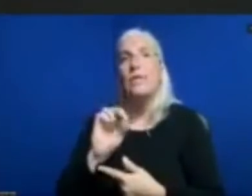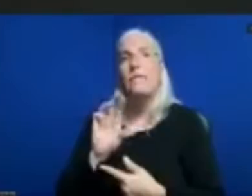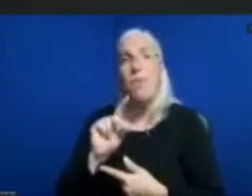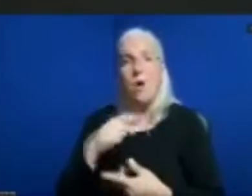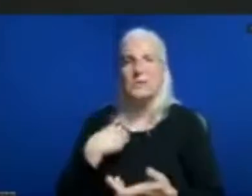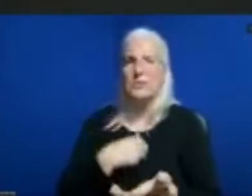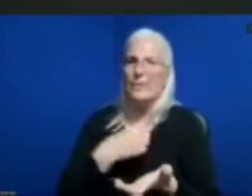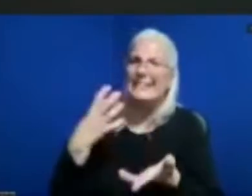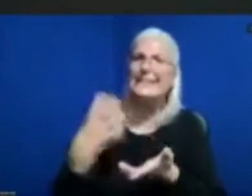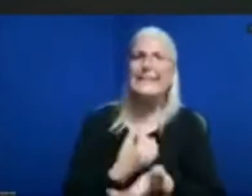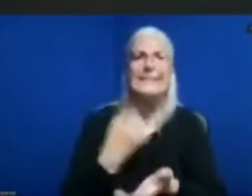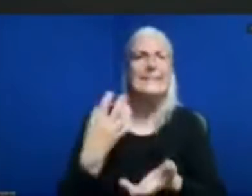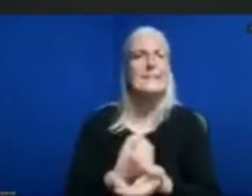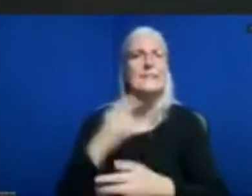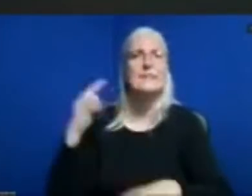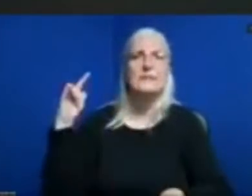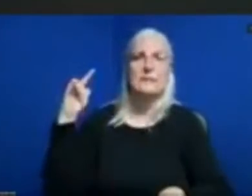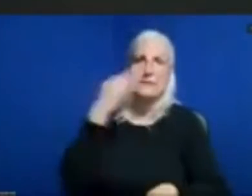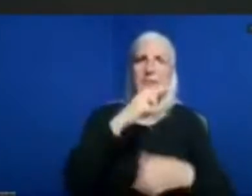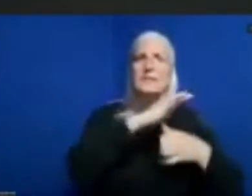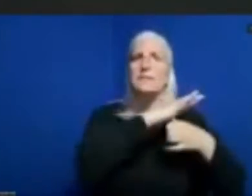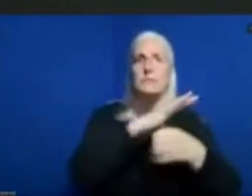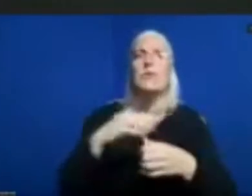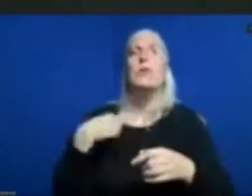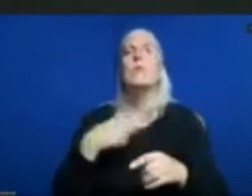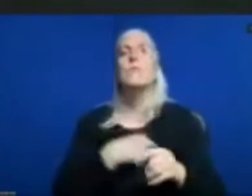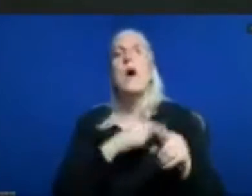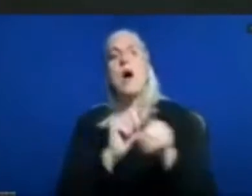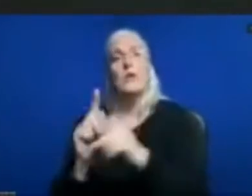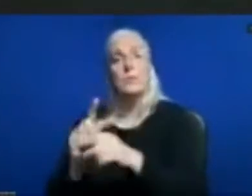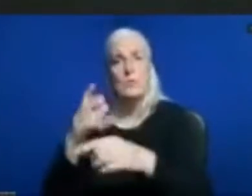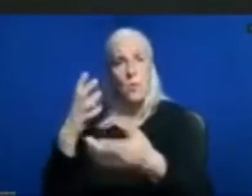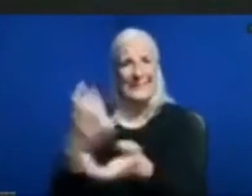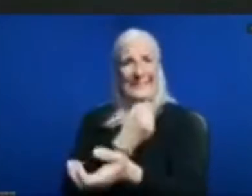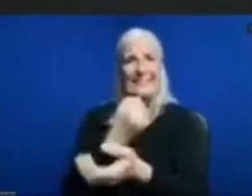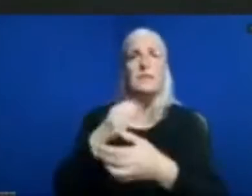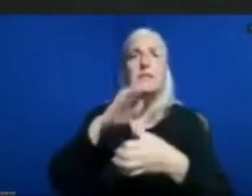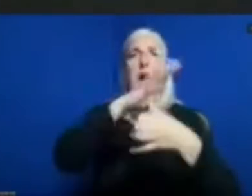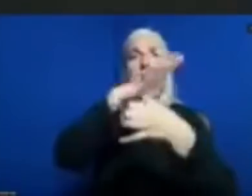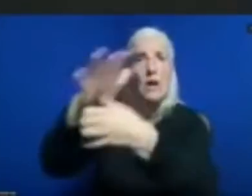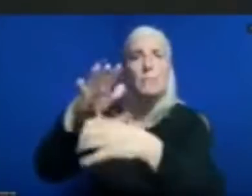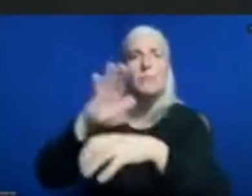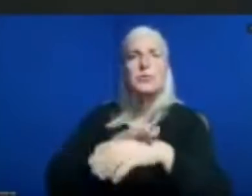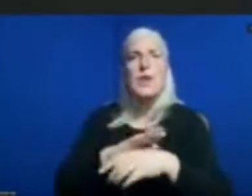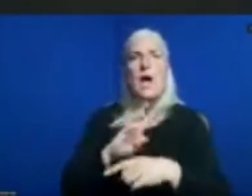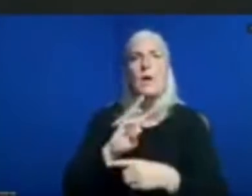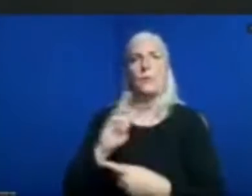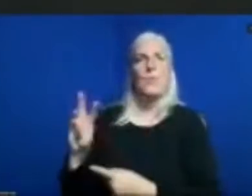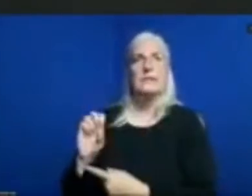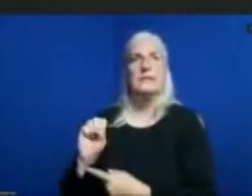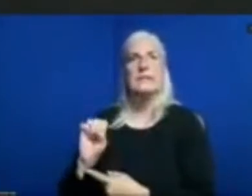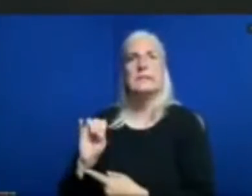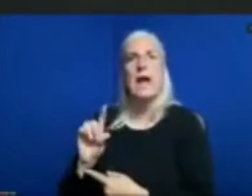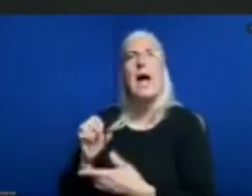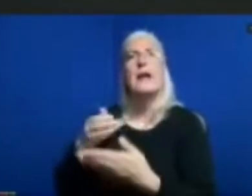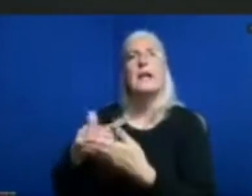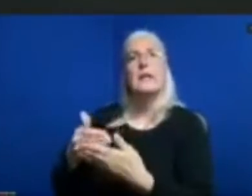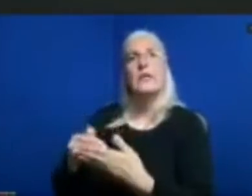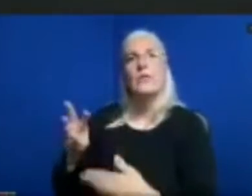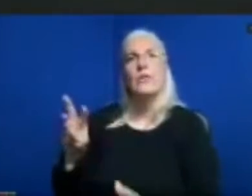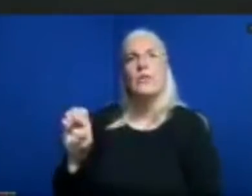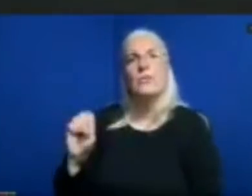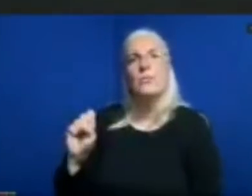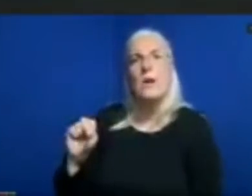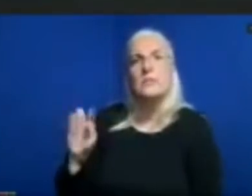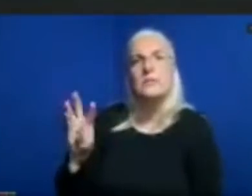help slow the spread towards the community of Westwood and along Hamilton Mountain. When you have a fire this